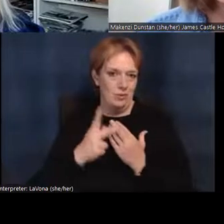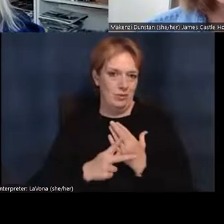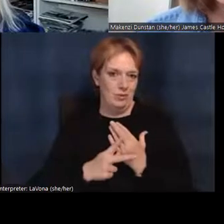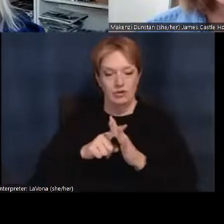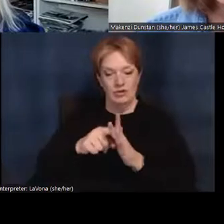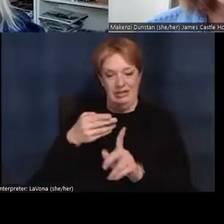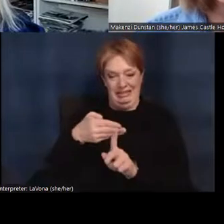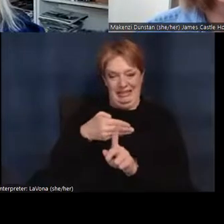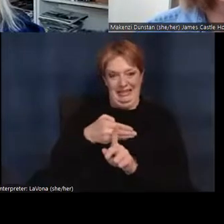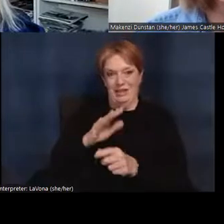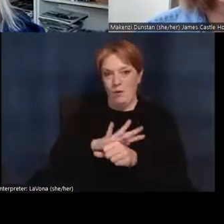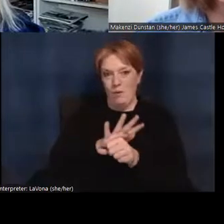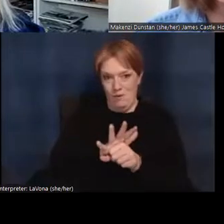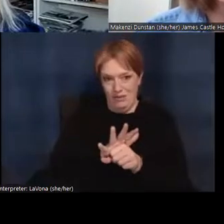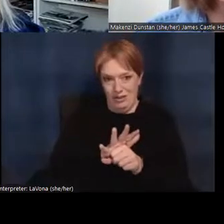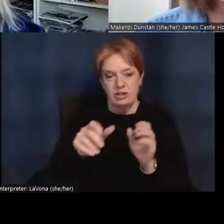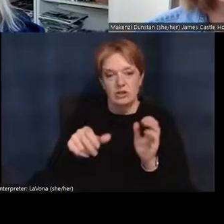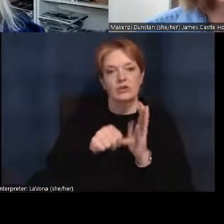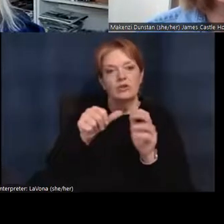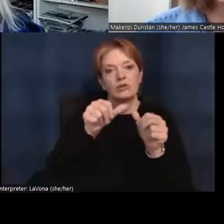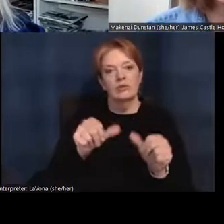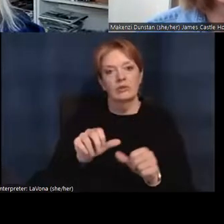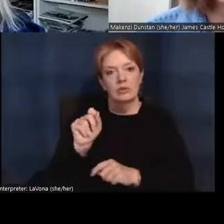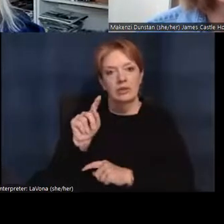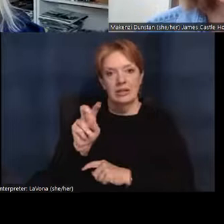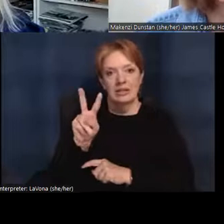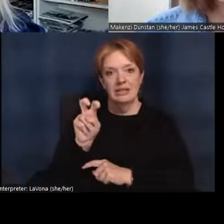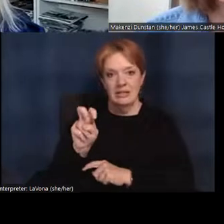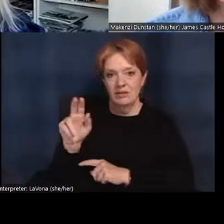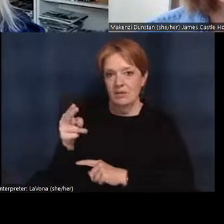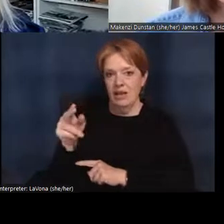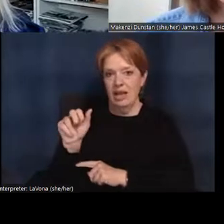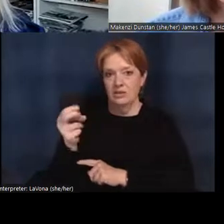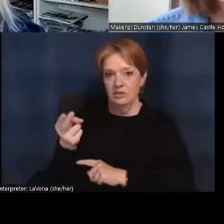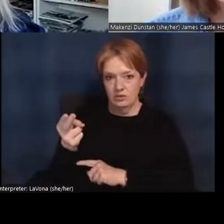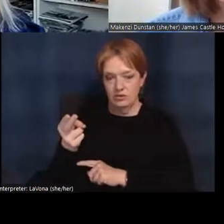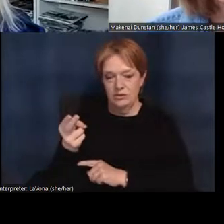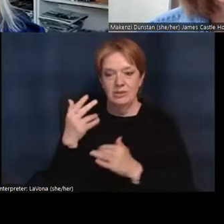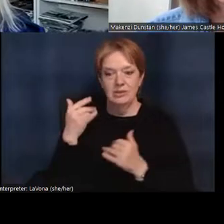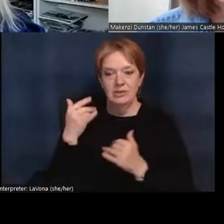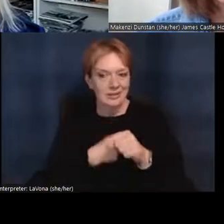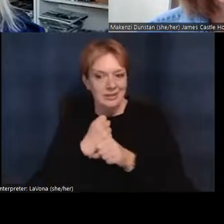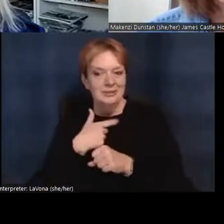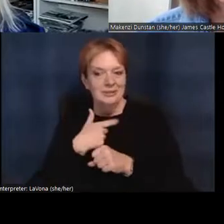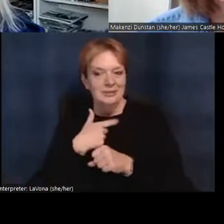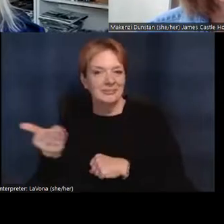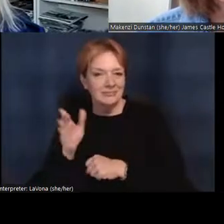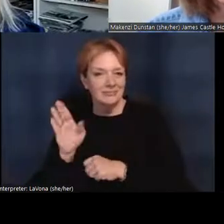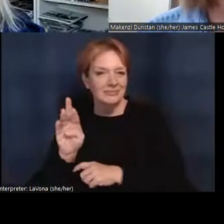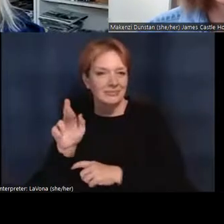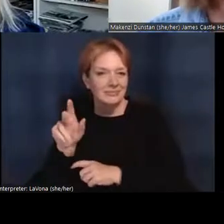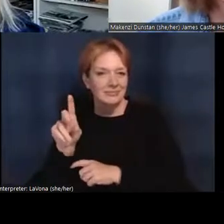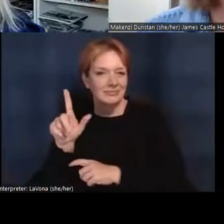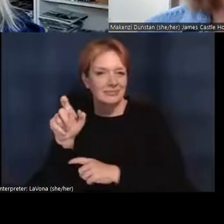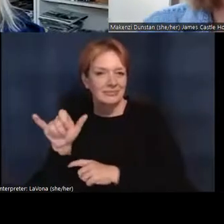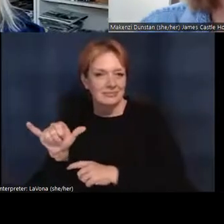COVID with sculptor Steve Hash. And this year we welcomed Bradley